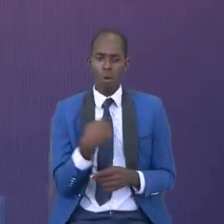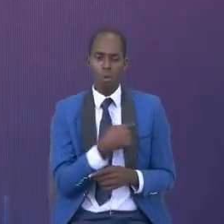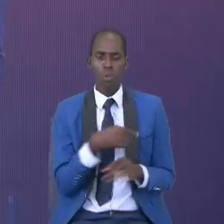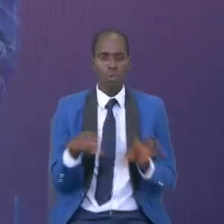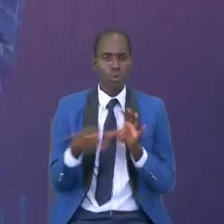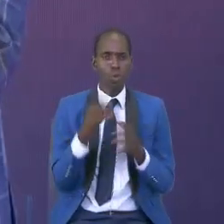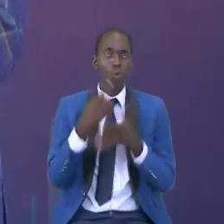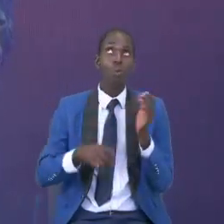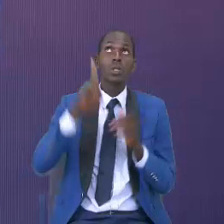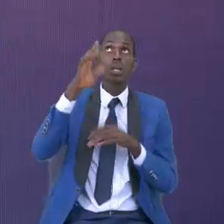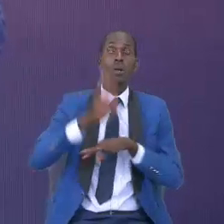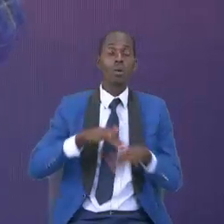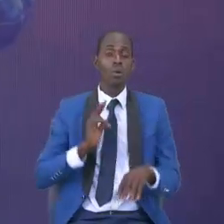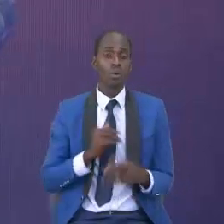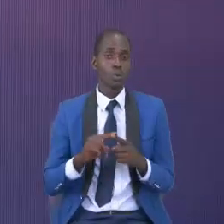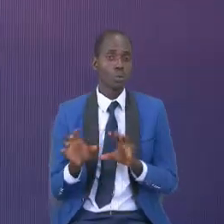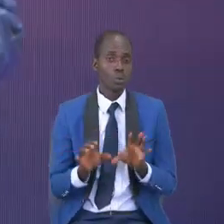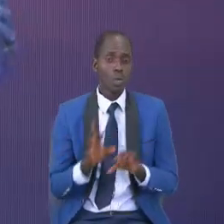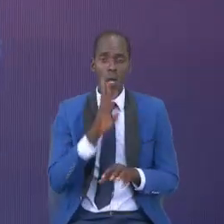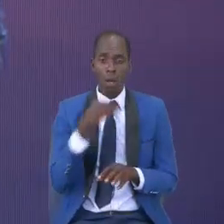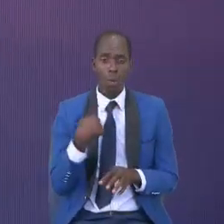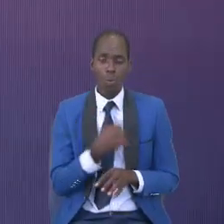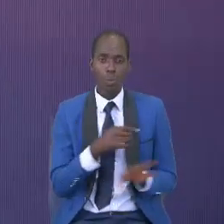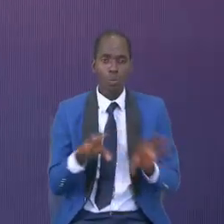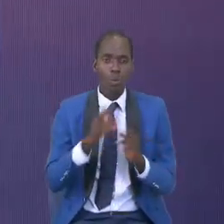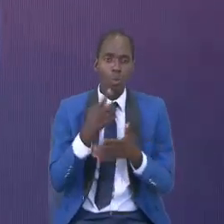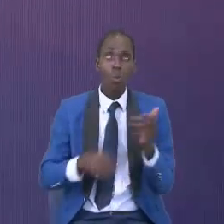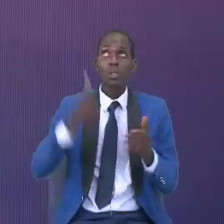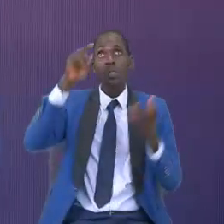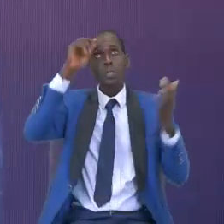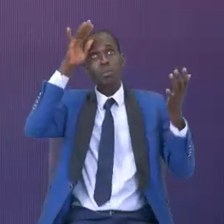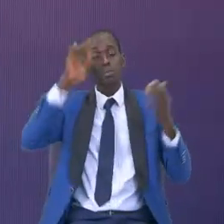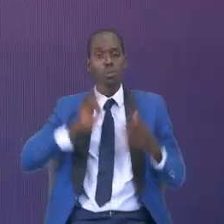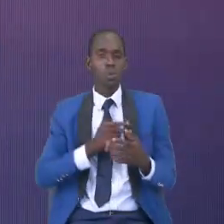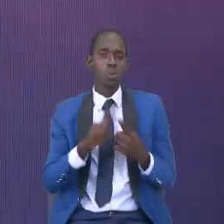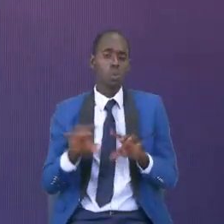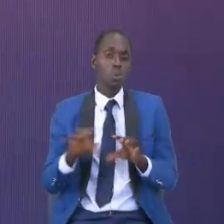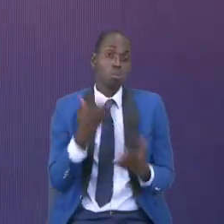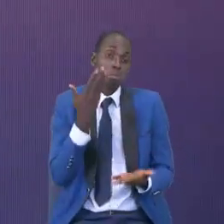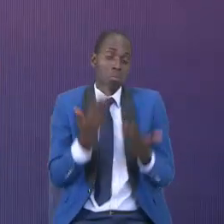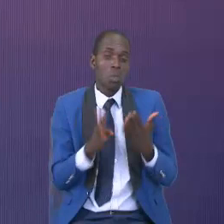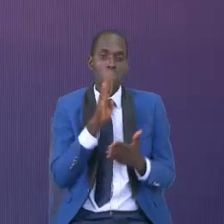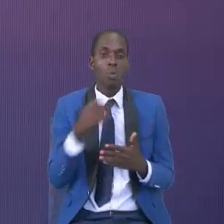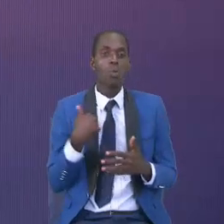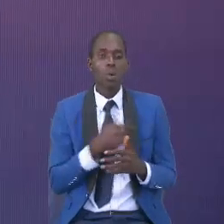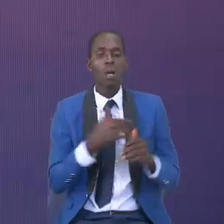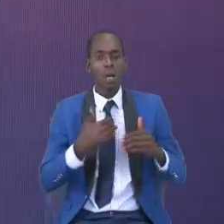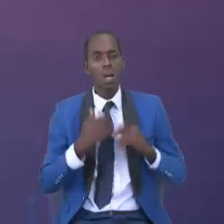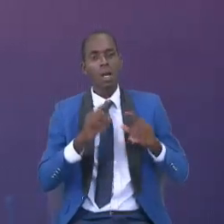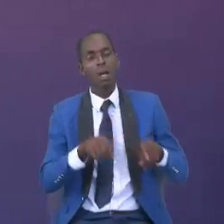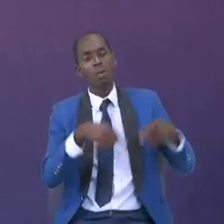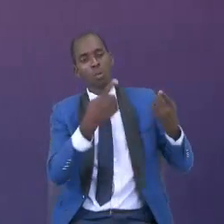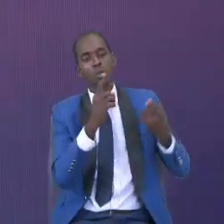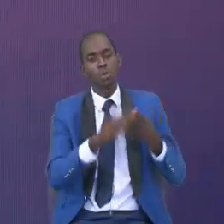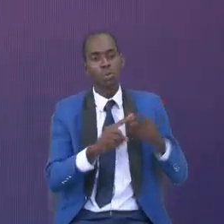called us to do? Are we doing what he expects us to do? Yes, maybe we have gone. Maybe we have gone to our Nineveh. Maybe